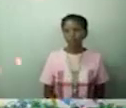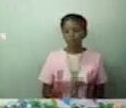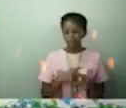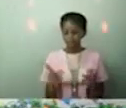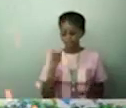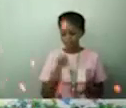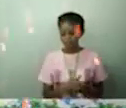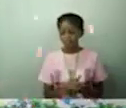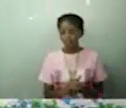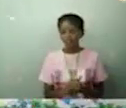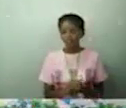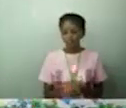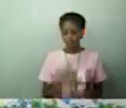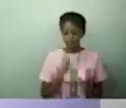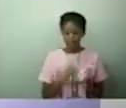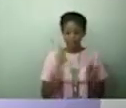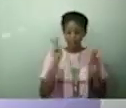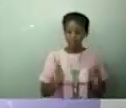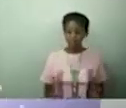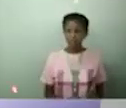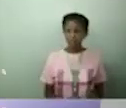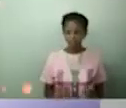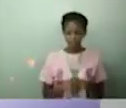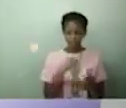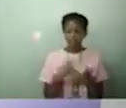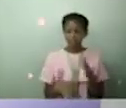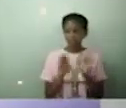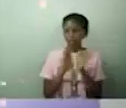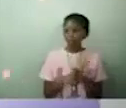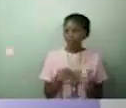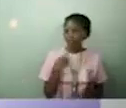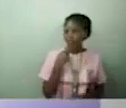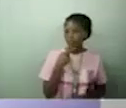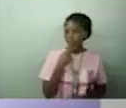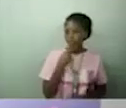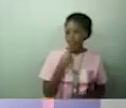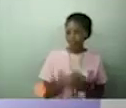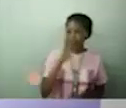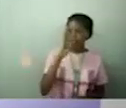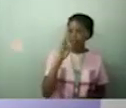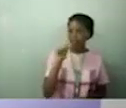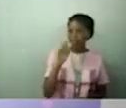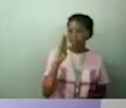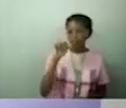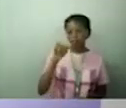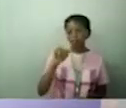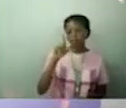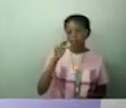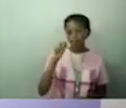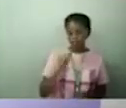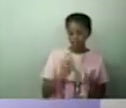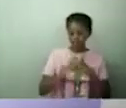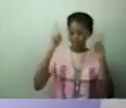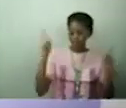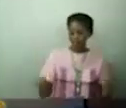So, this person is introduced to us. The Bible said her name is Babylon the Great. When you read about